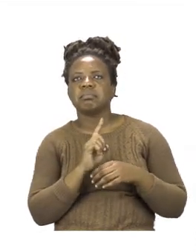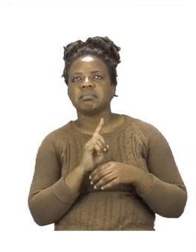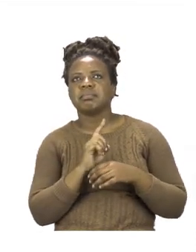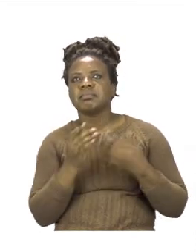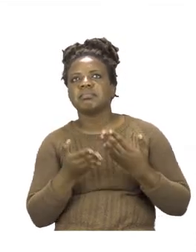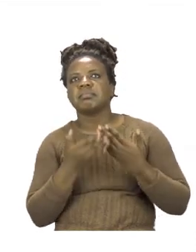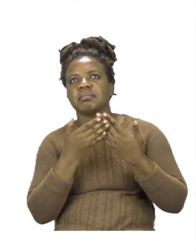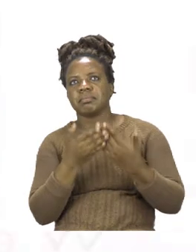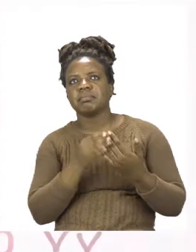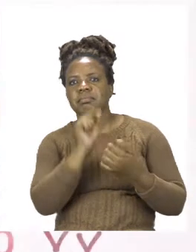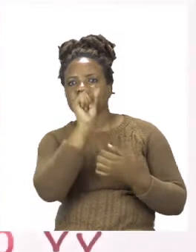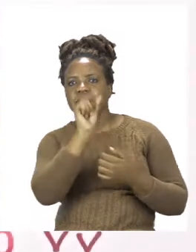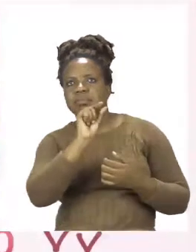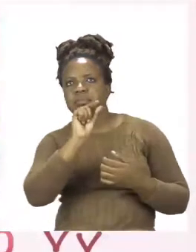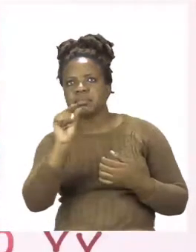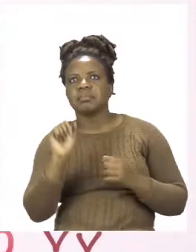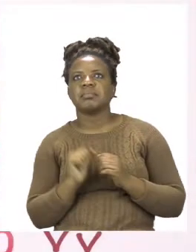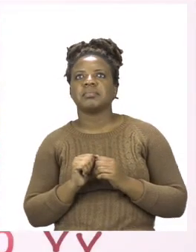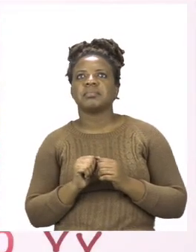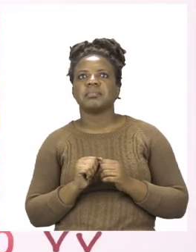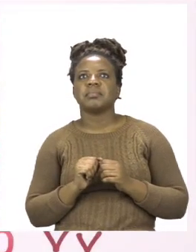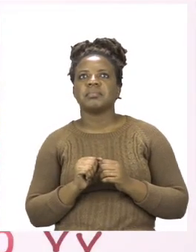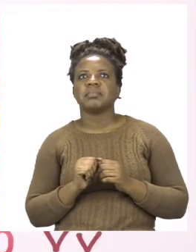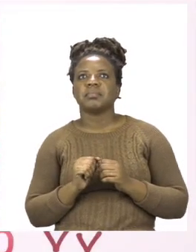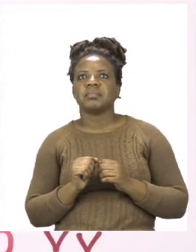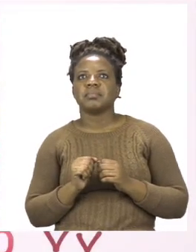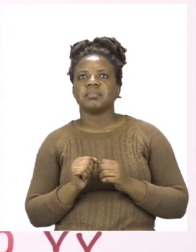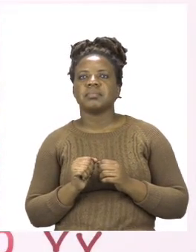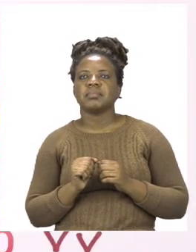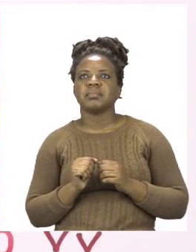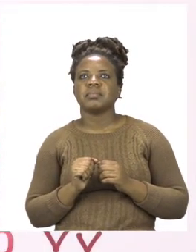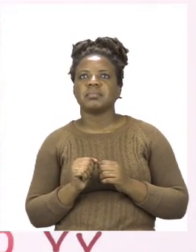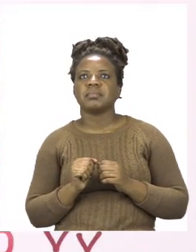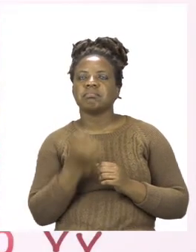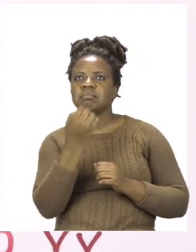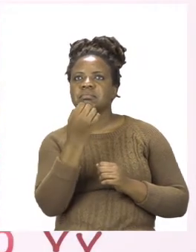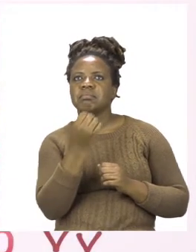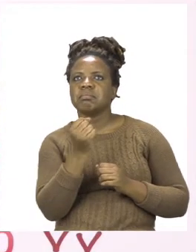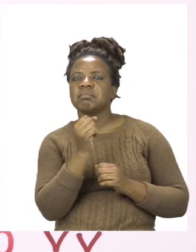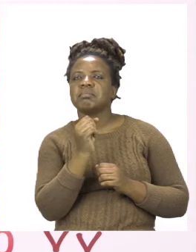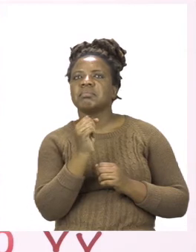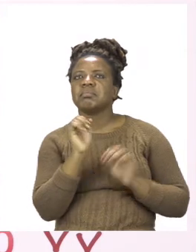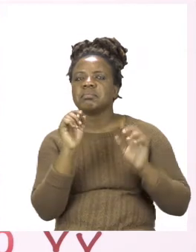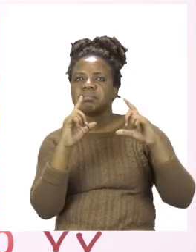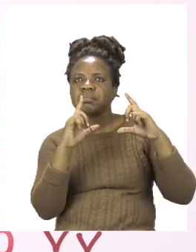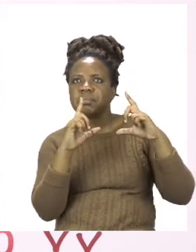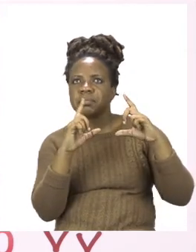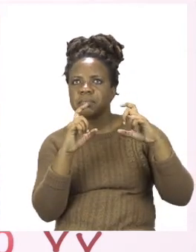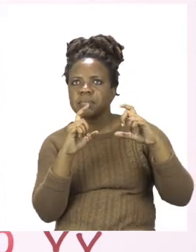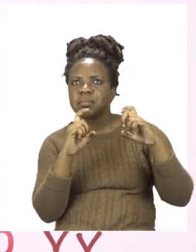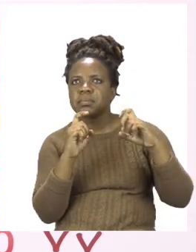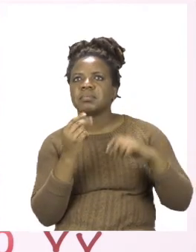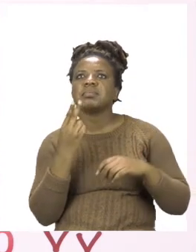board. So the crossword puzzle that we're going to do is the one that has a pencil and a